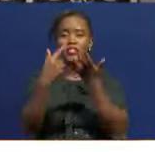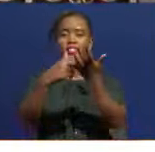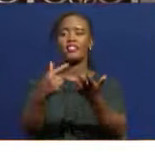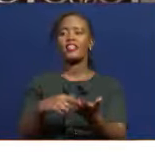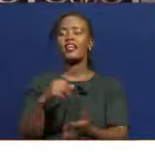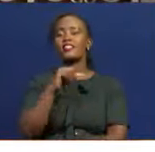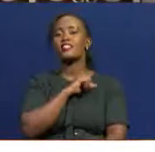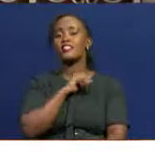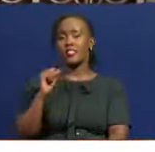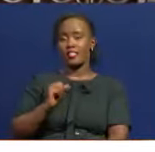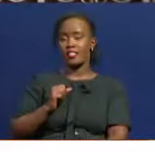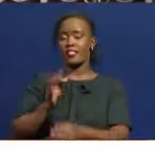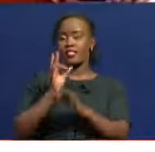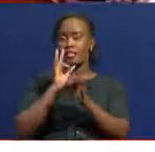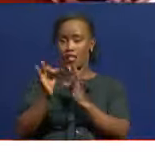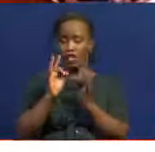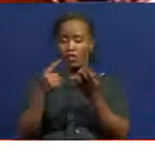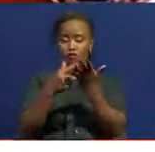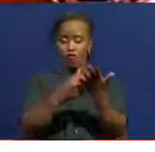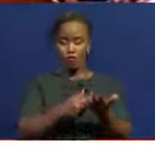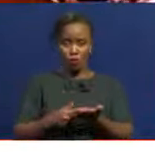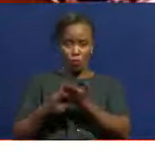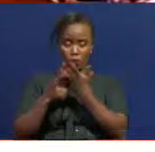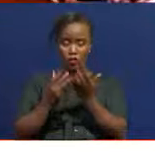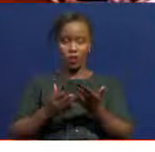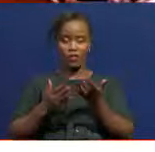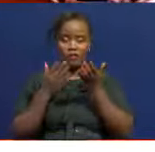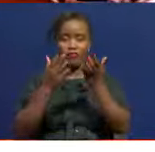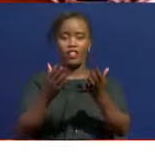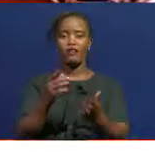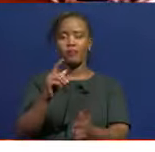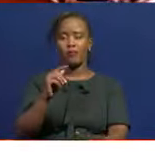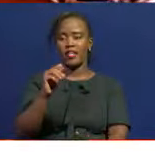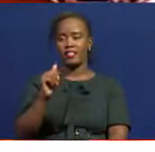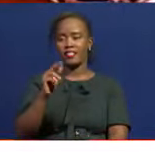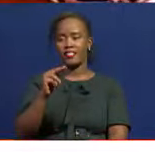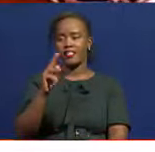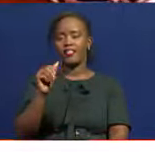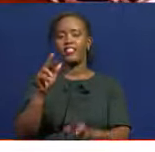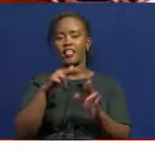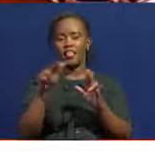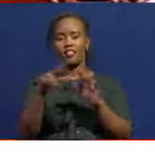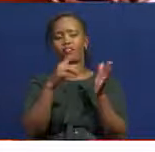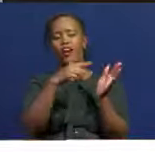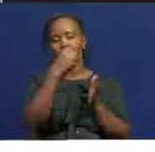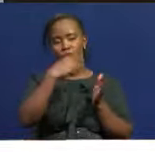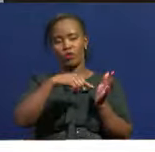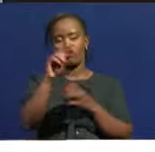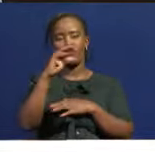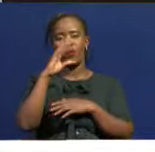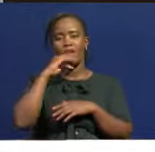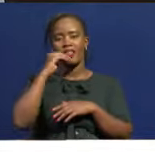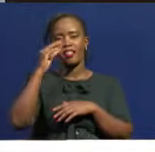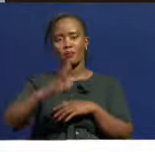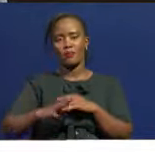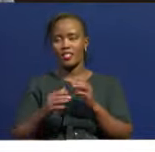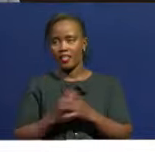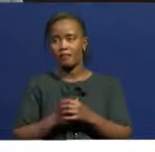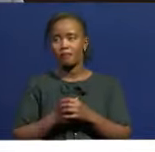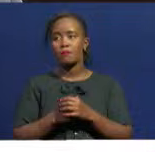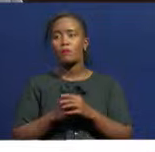if a censure motion filed by Senator Danson Mungatana receives the green light for debate. I